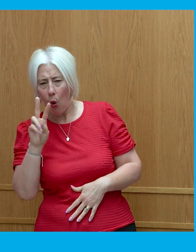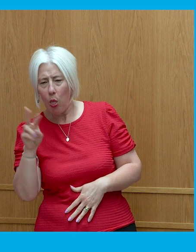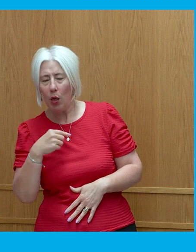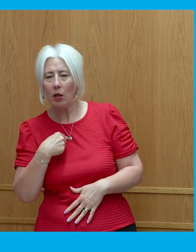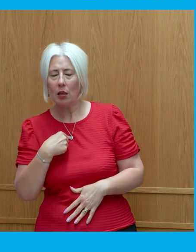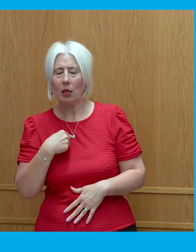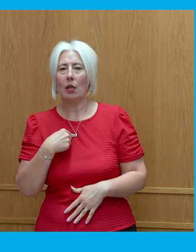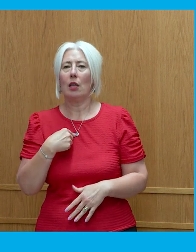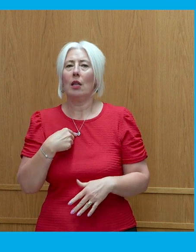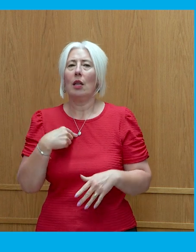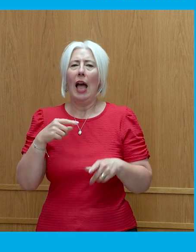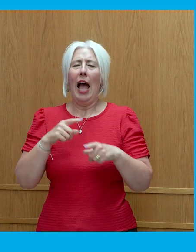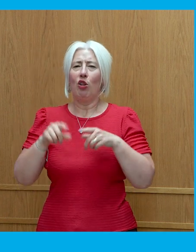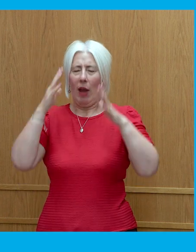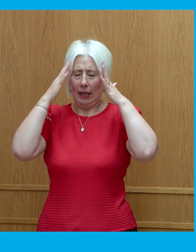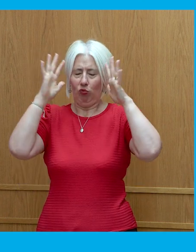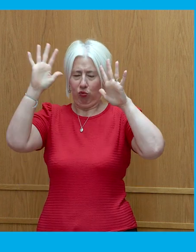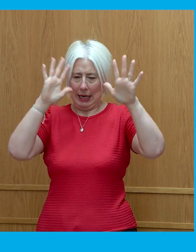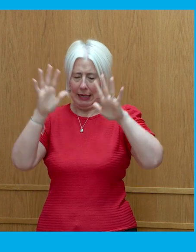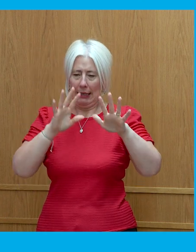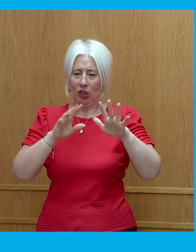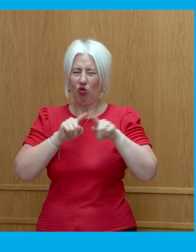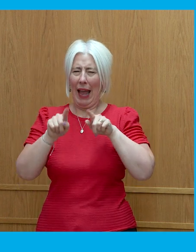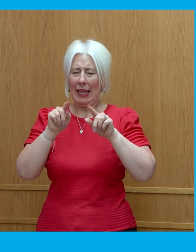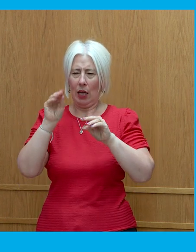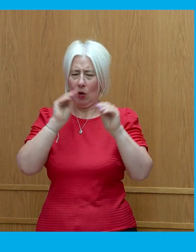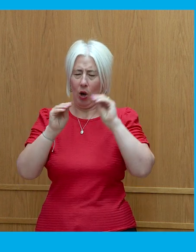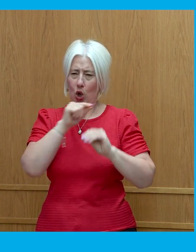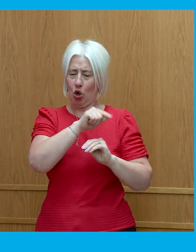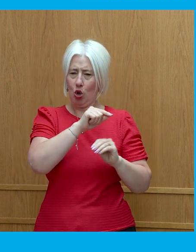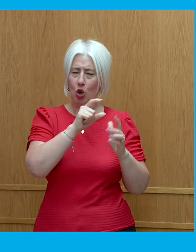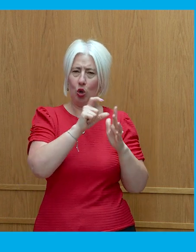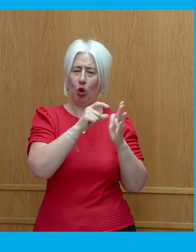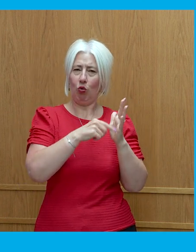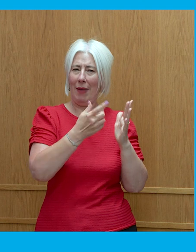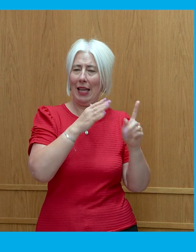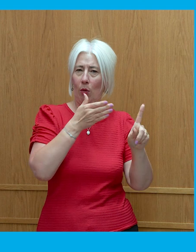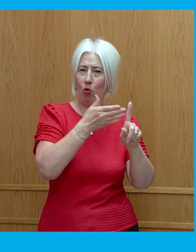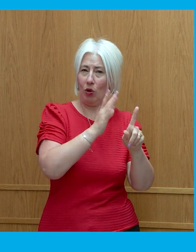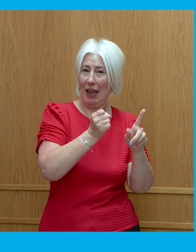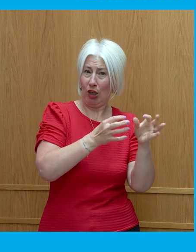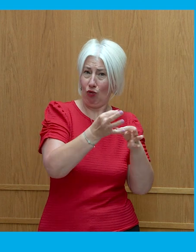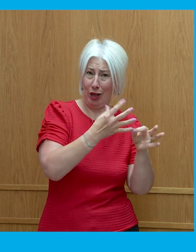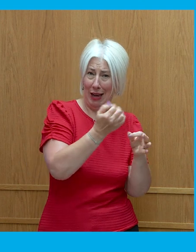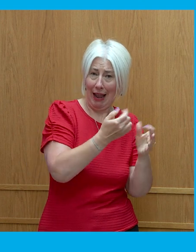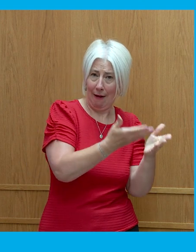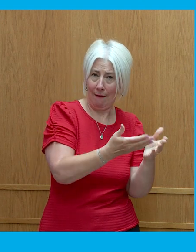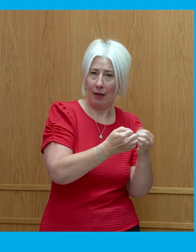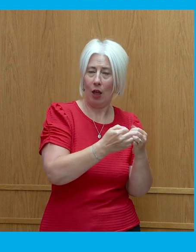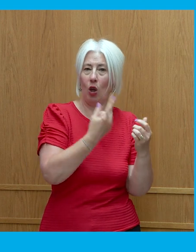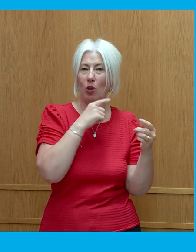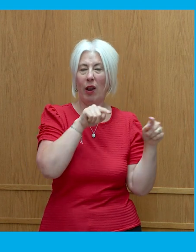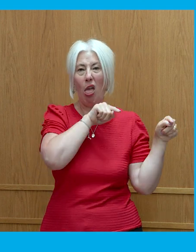I was trying to rationalize Trump's approach and think, is there a strategy to any of this? So when he does